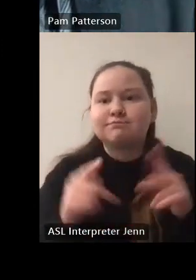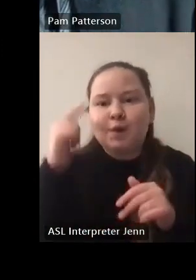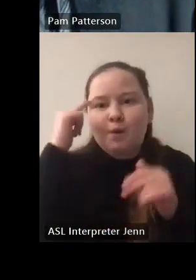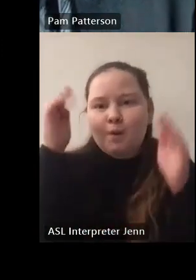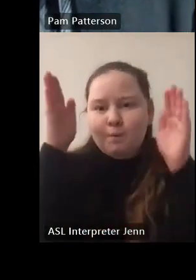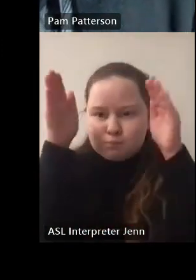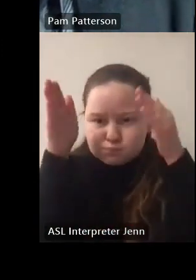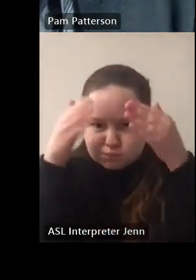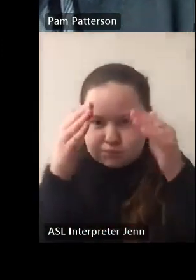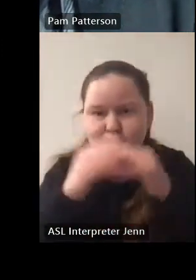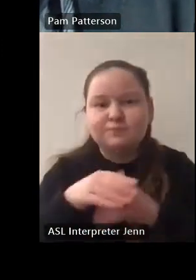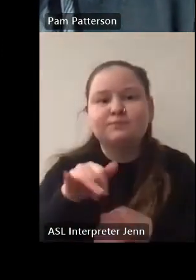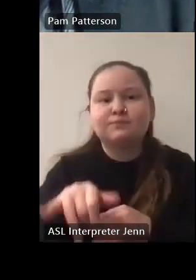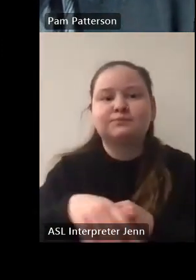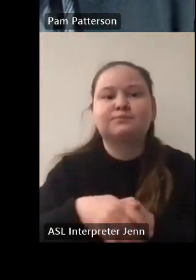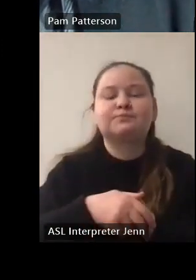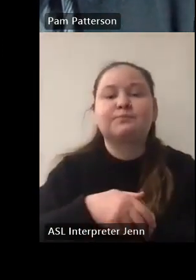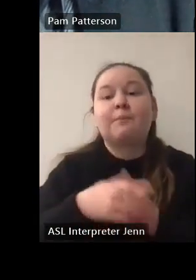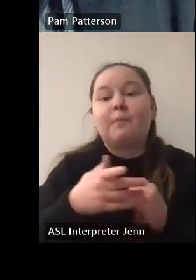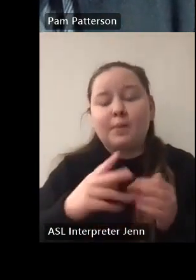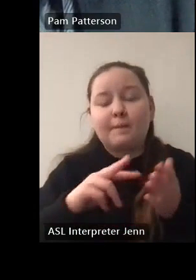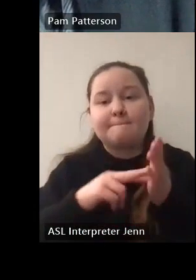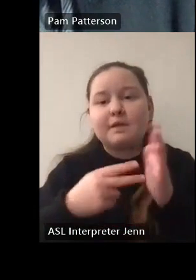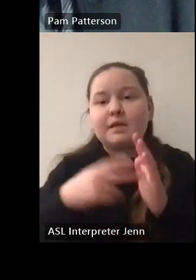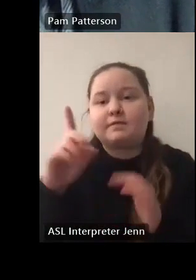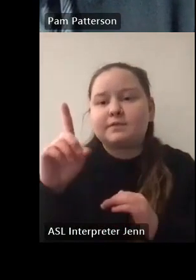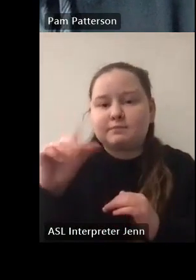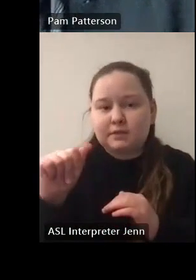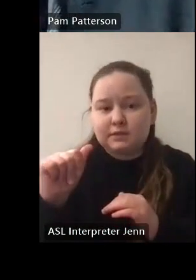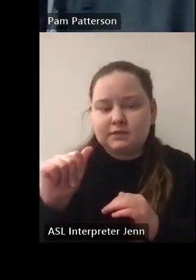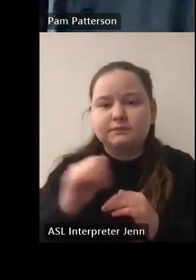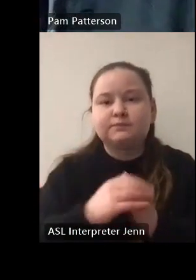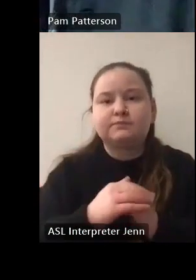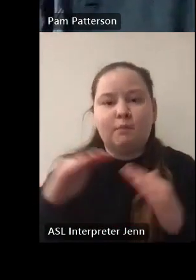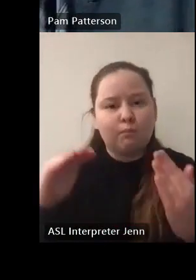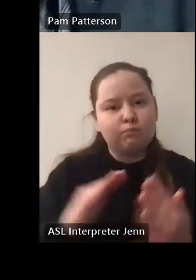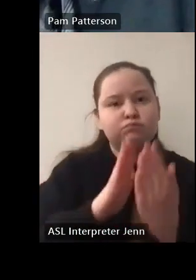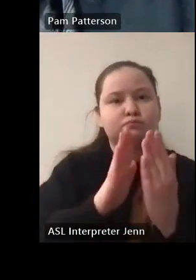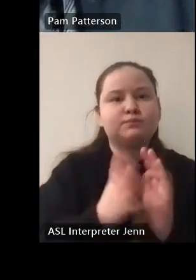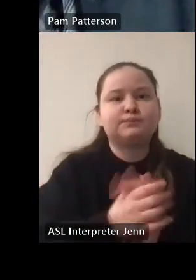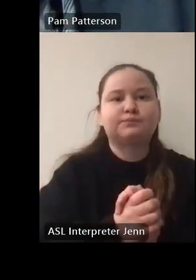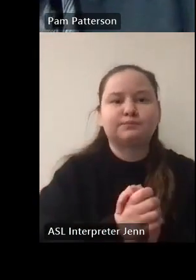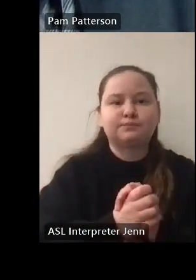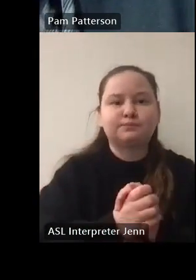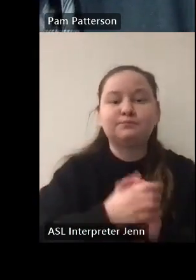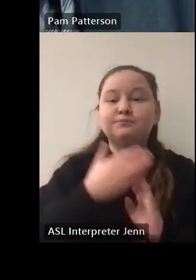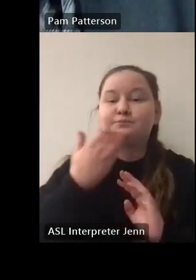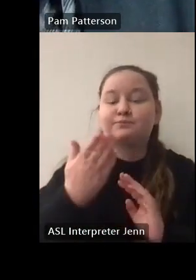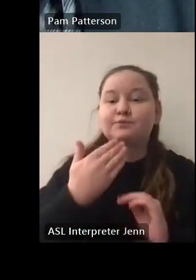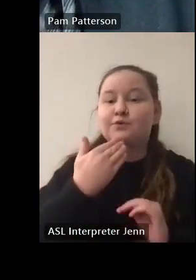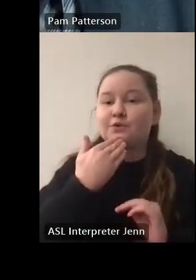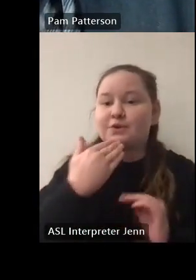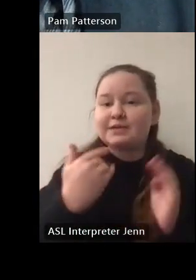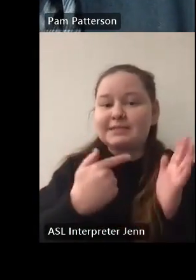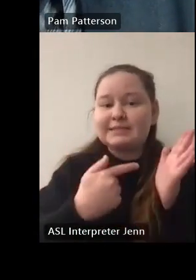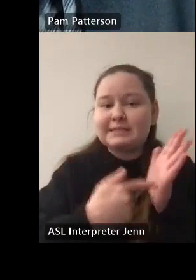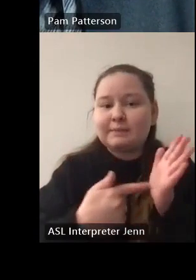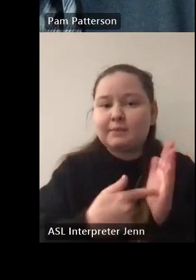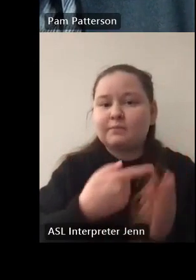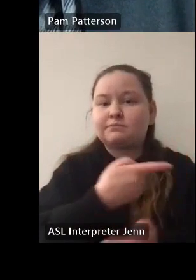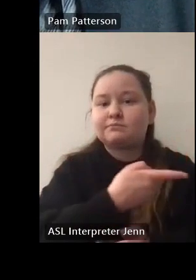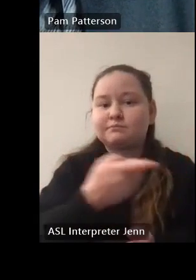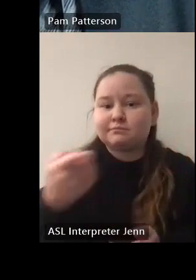of the meaning of disability. So, of course, an iconic example of this provocation